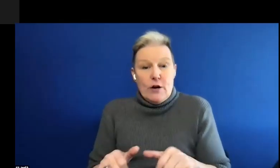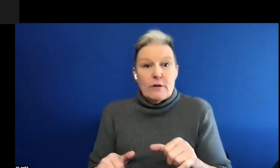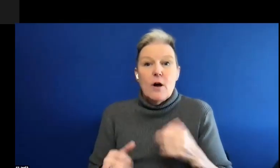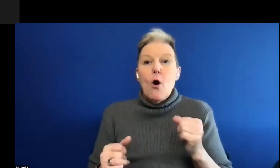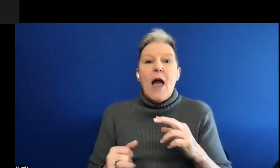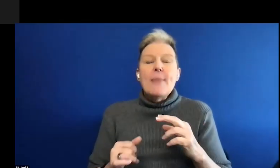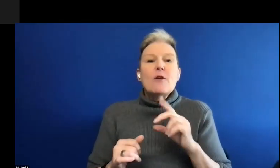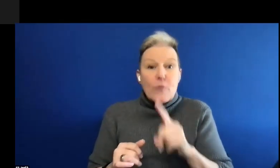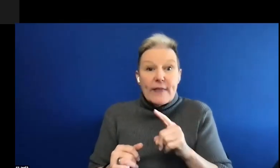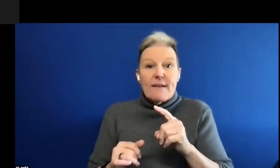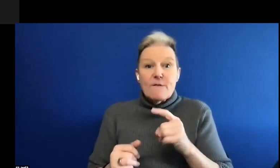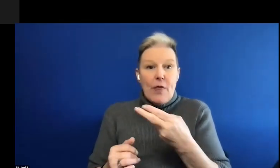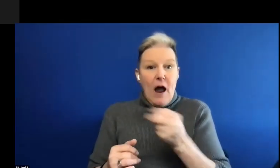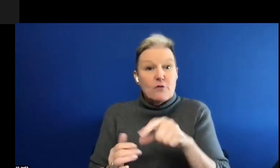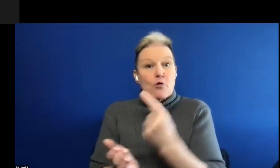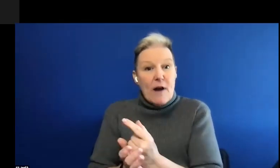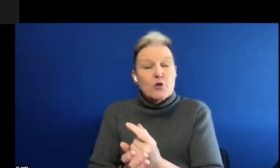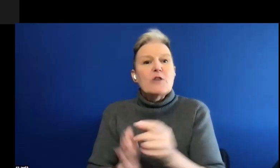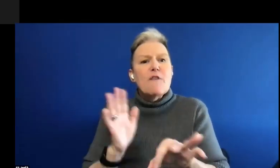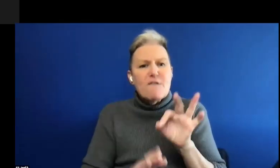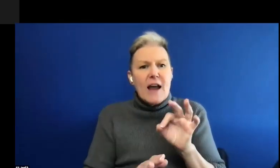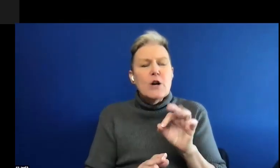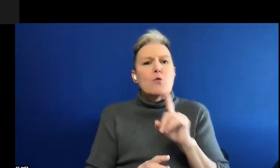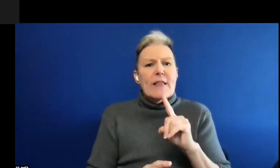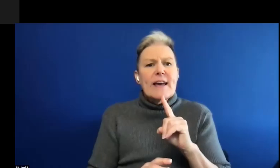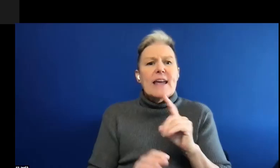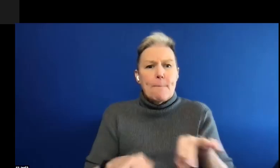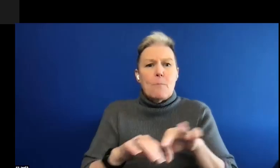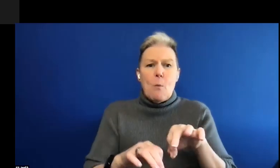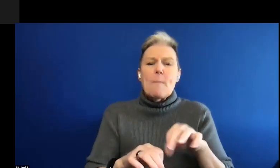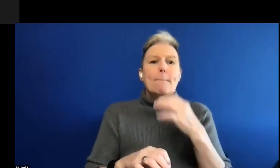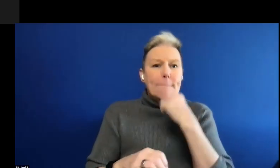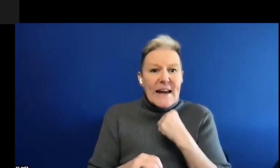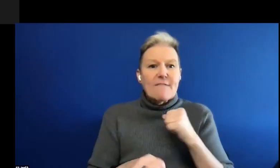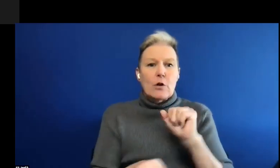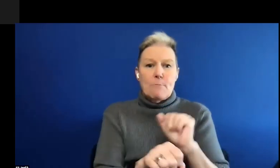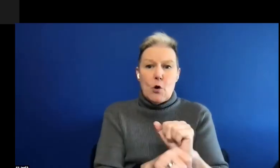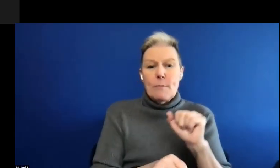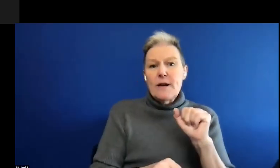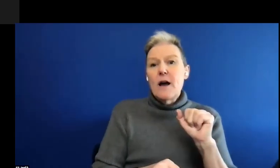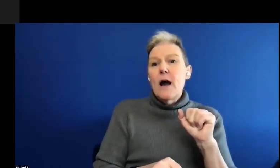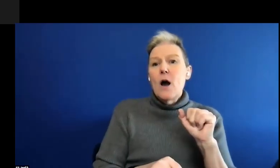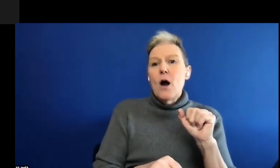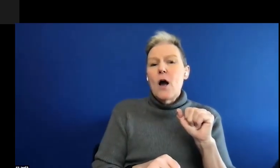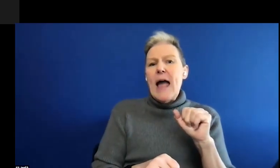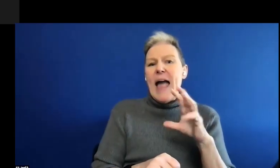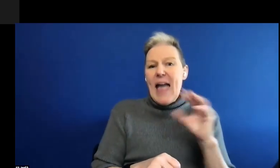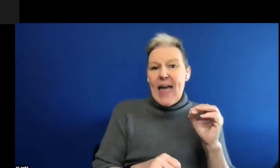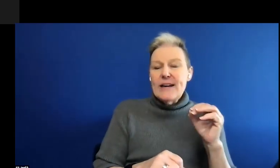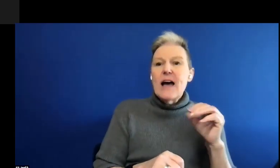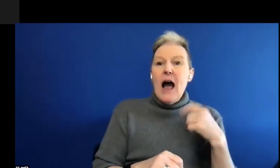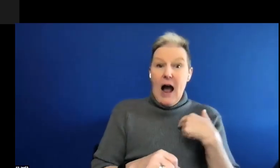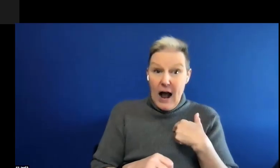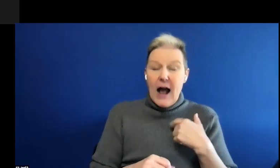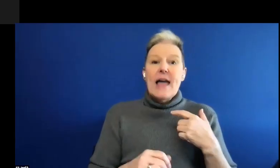meaningful employment or educational options. And so, speaking as a service provider and additionally as a sibling